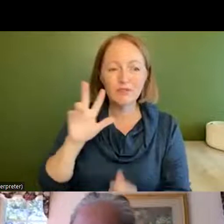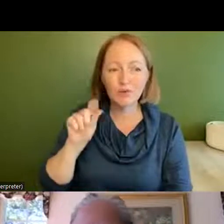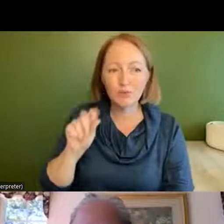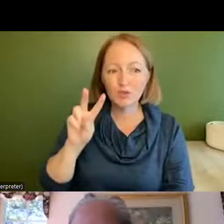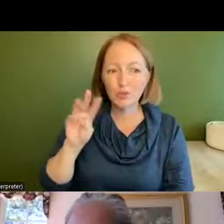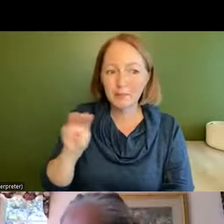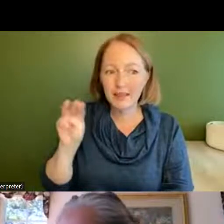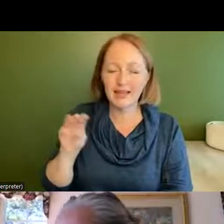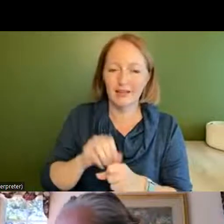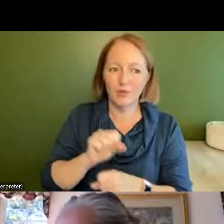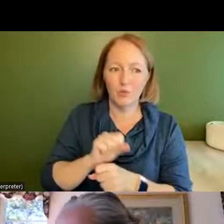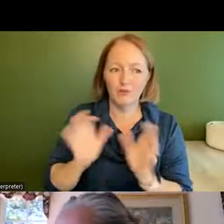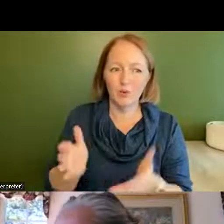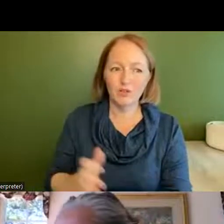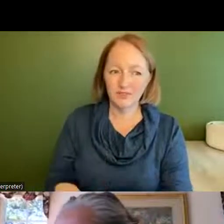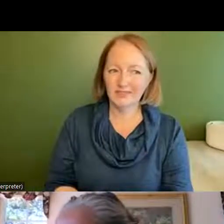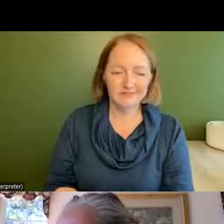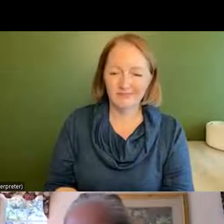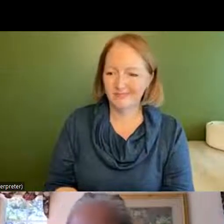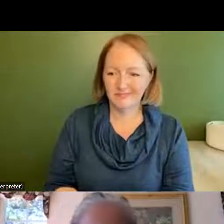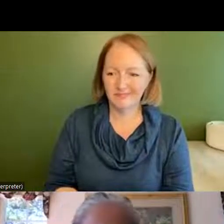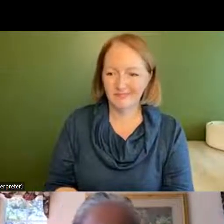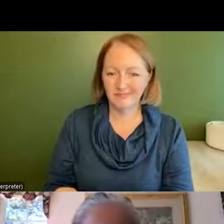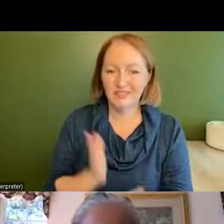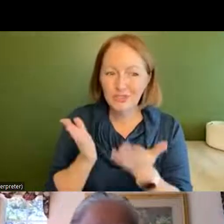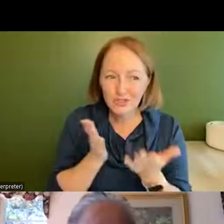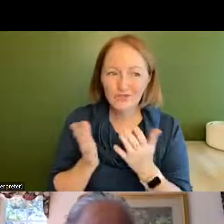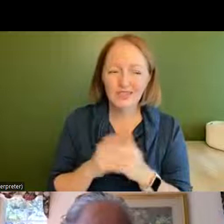million in the workforce, serving a primarily